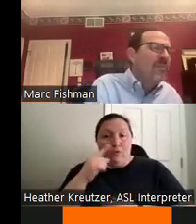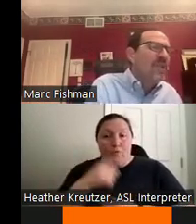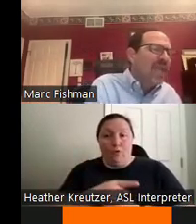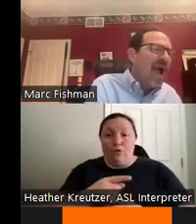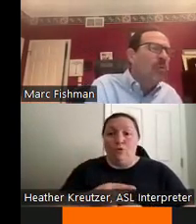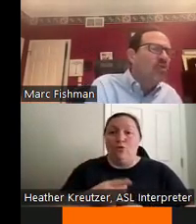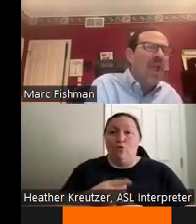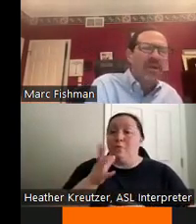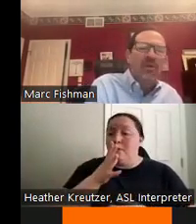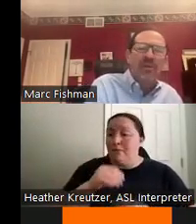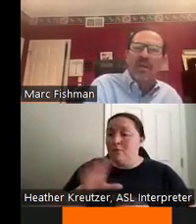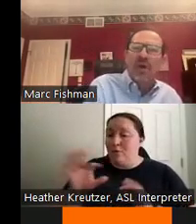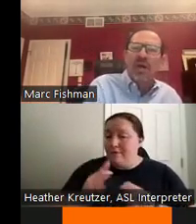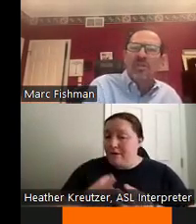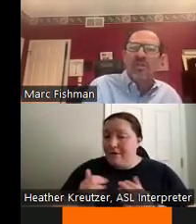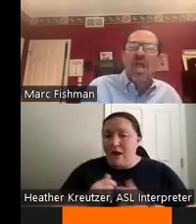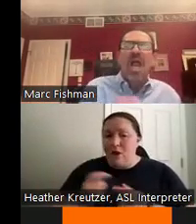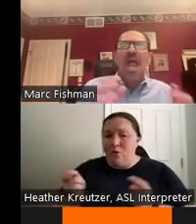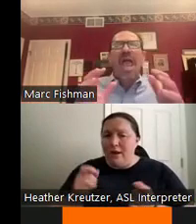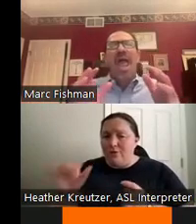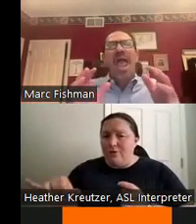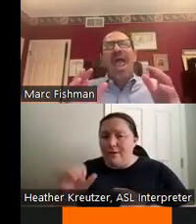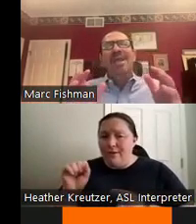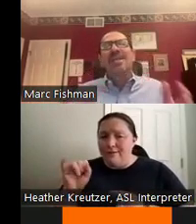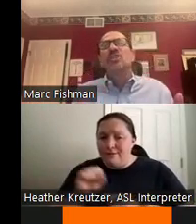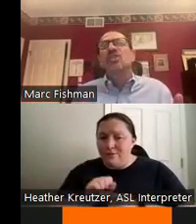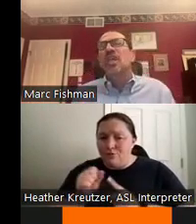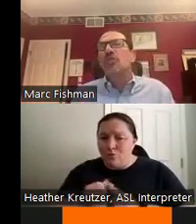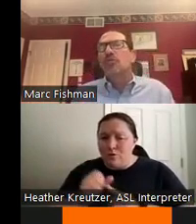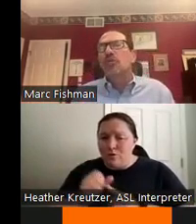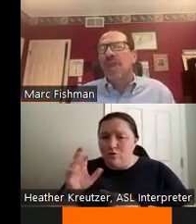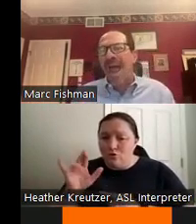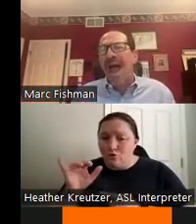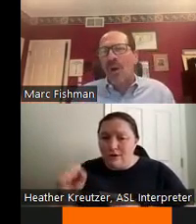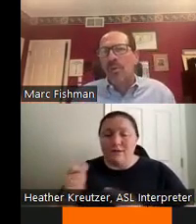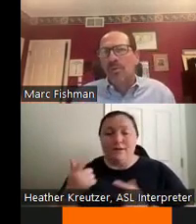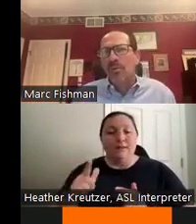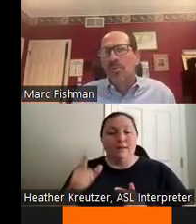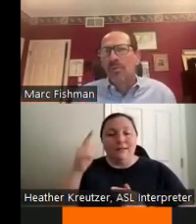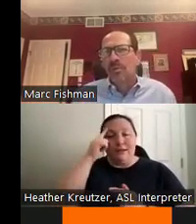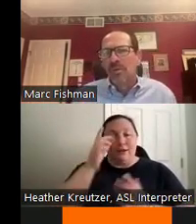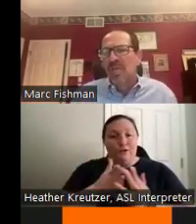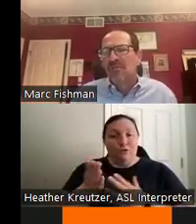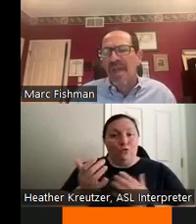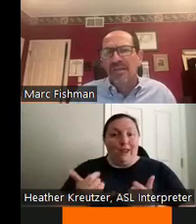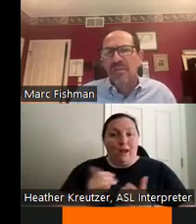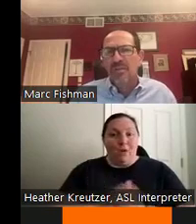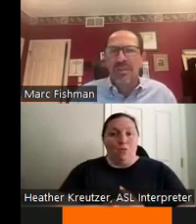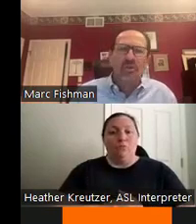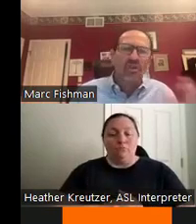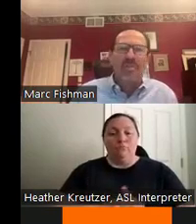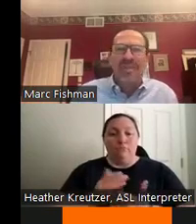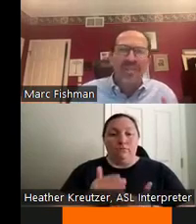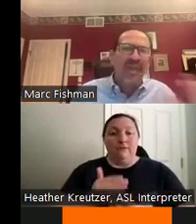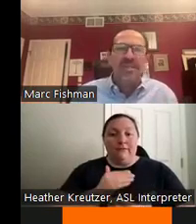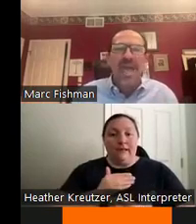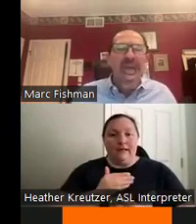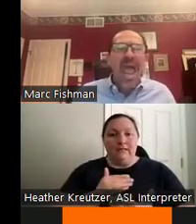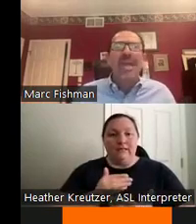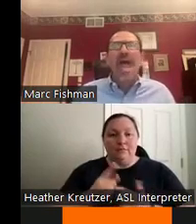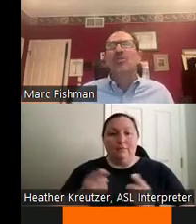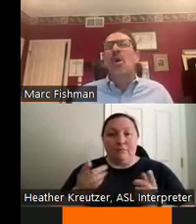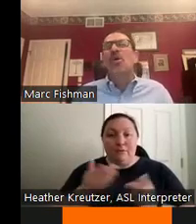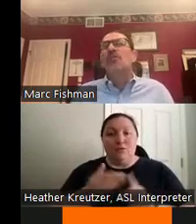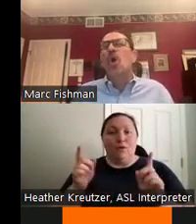in your family, how would you handle that crisis? And let's think it through now in advance. So those are some of the